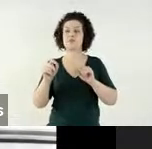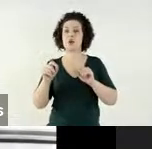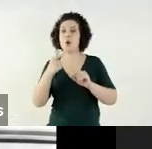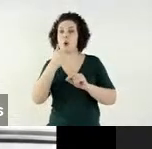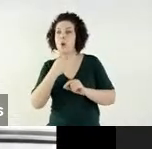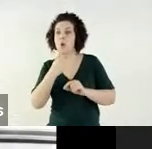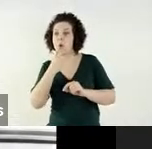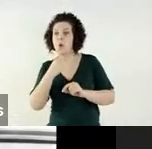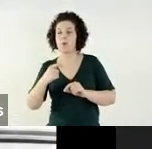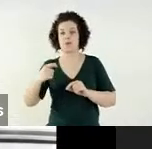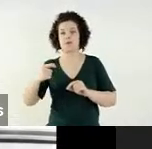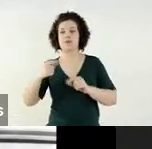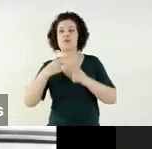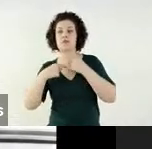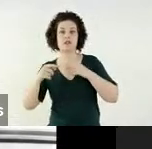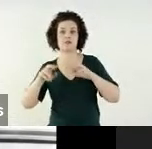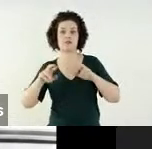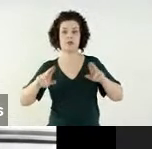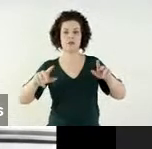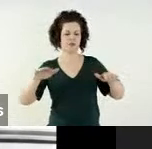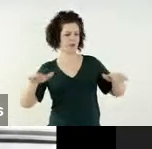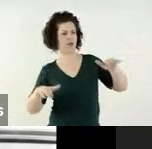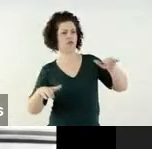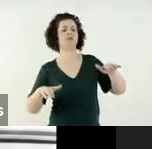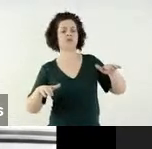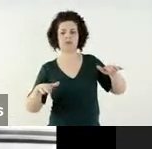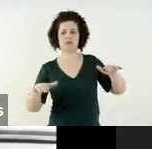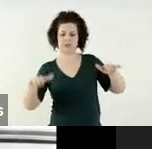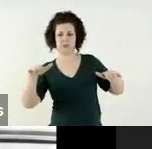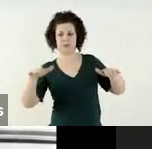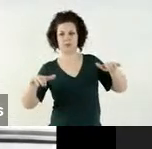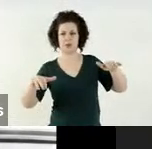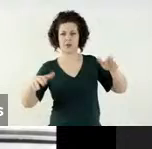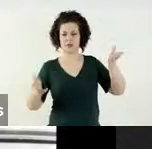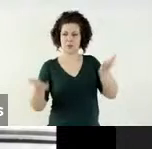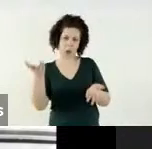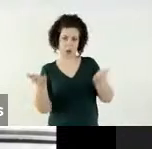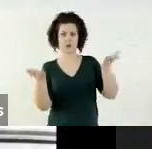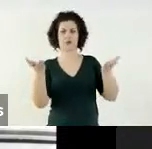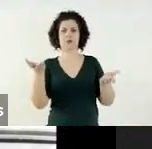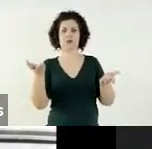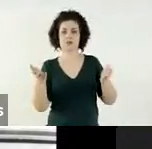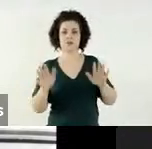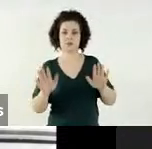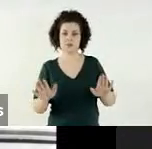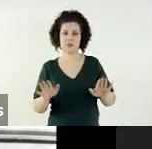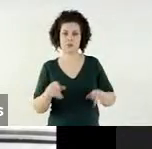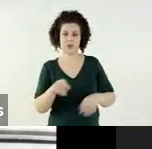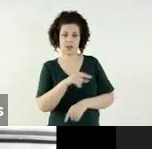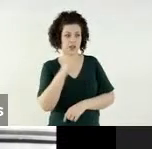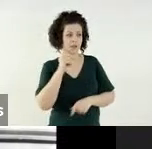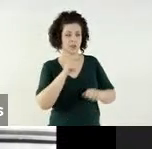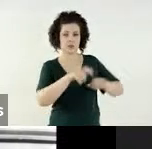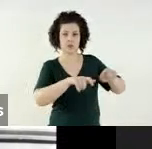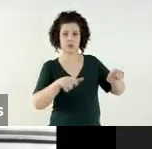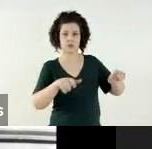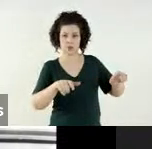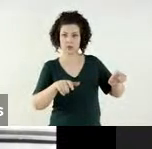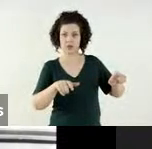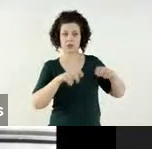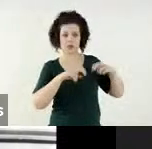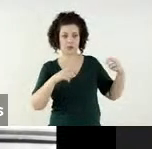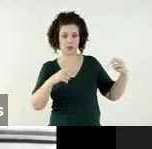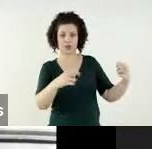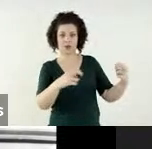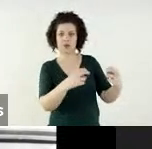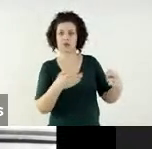and reclaimed by these women and in these ovulars. It is part of the reason, surely, that they insist on picturing one another behind the